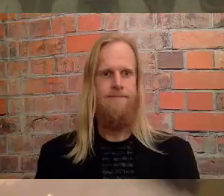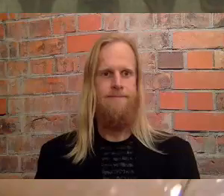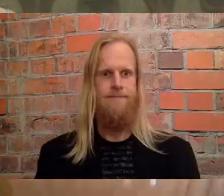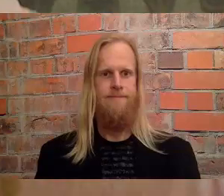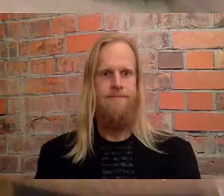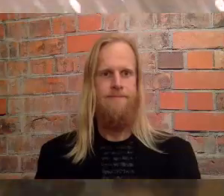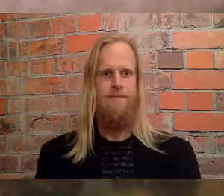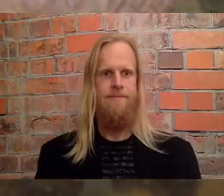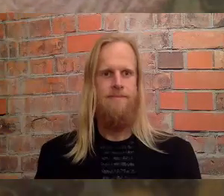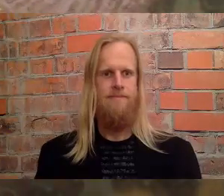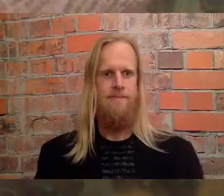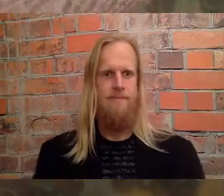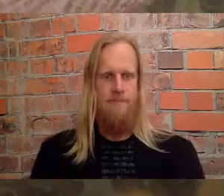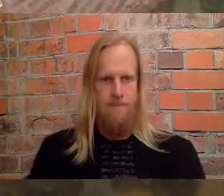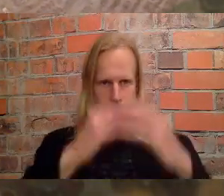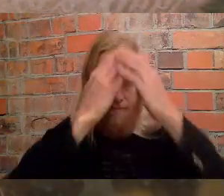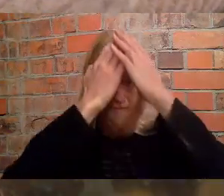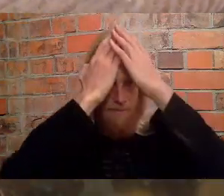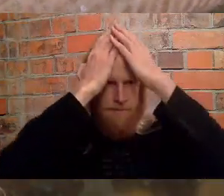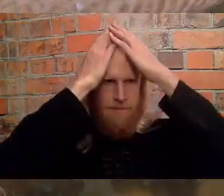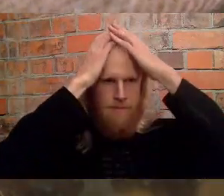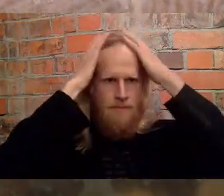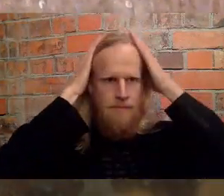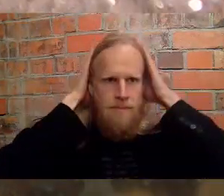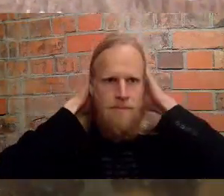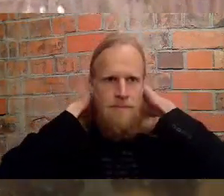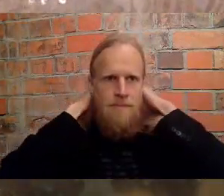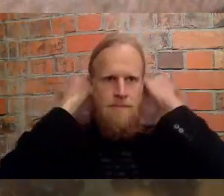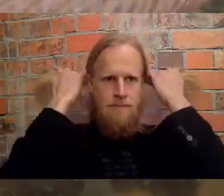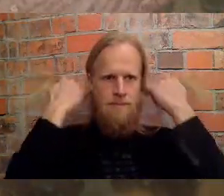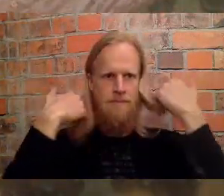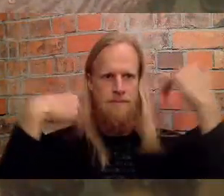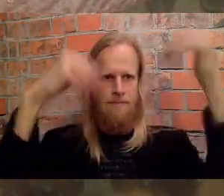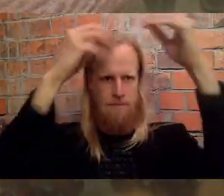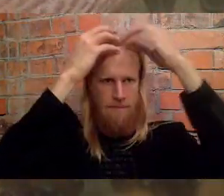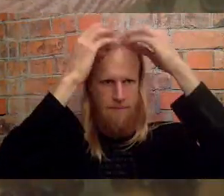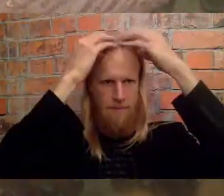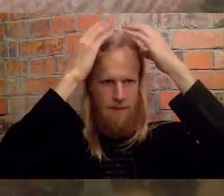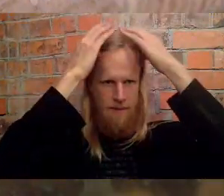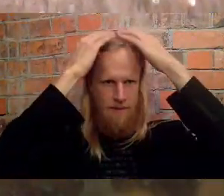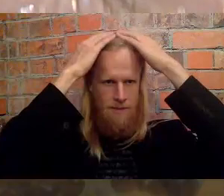Tapping the top of the head. This fear of change.